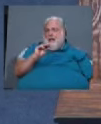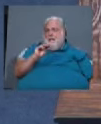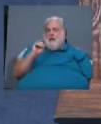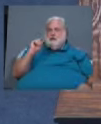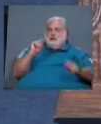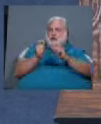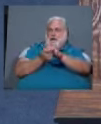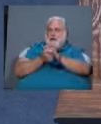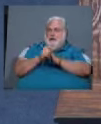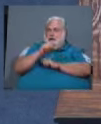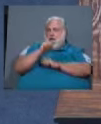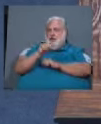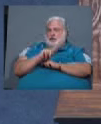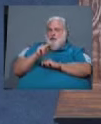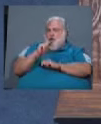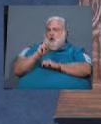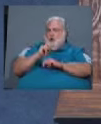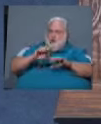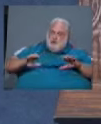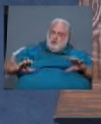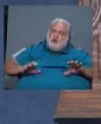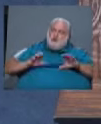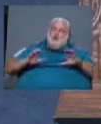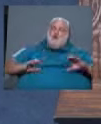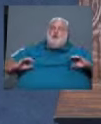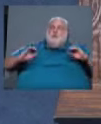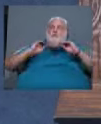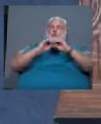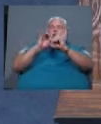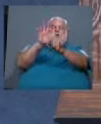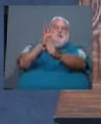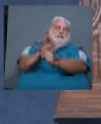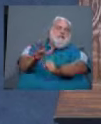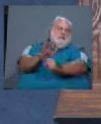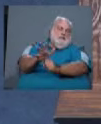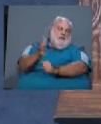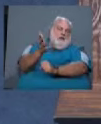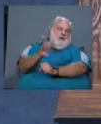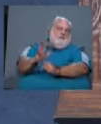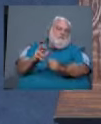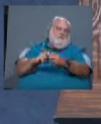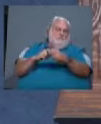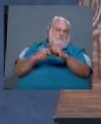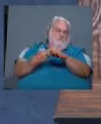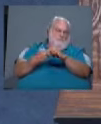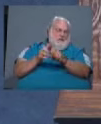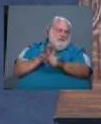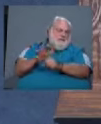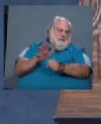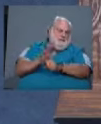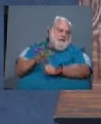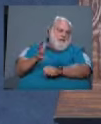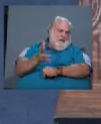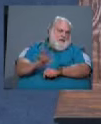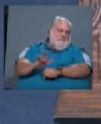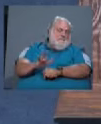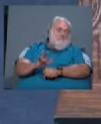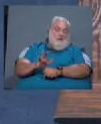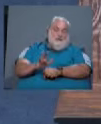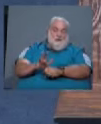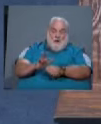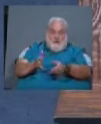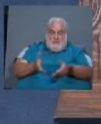rezoning that area to do more mining. We already have enough problems in that area. With them rezoning to just increase